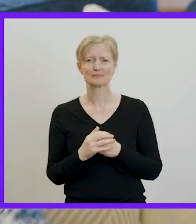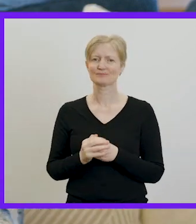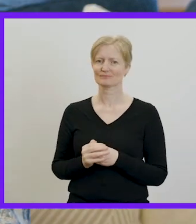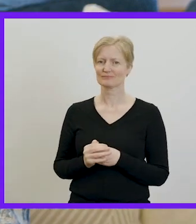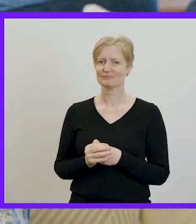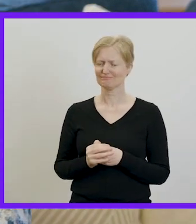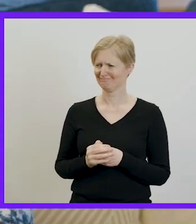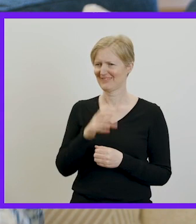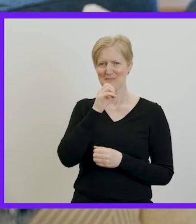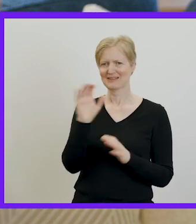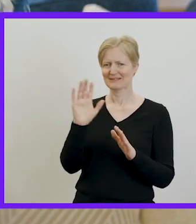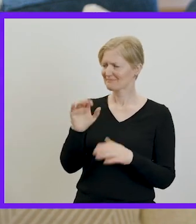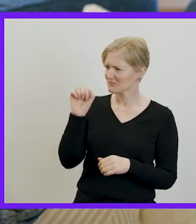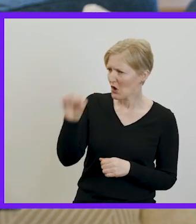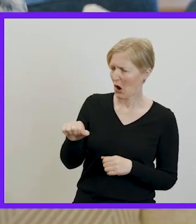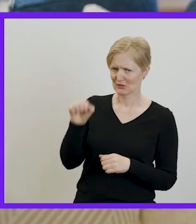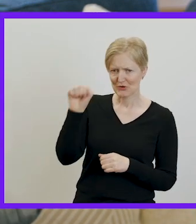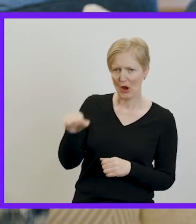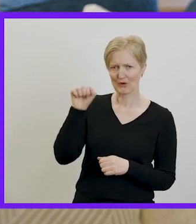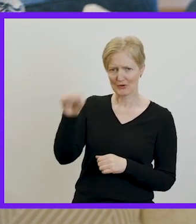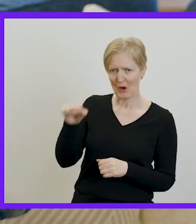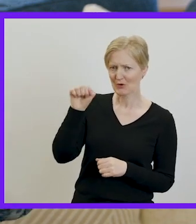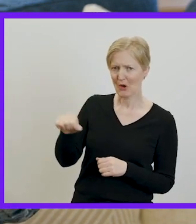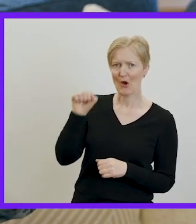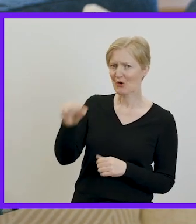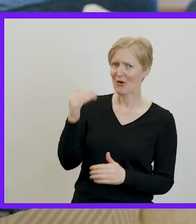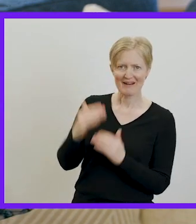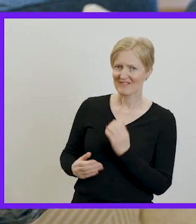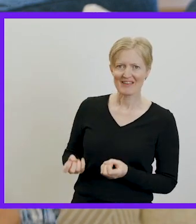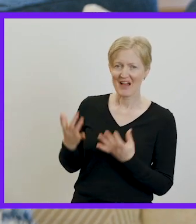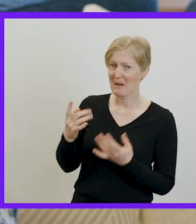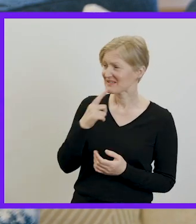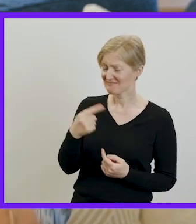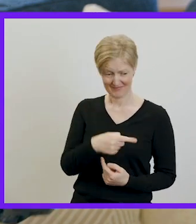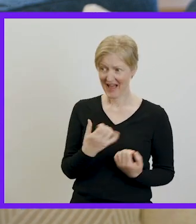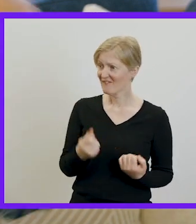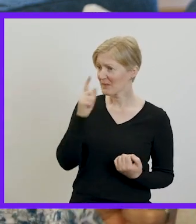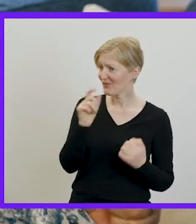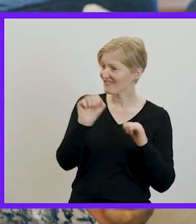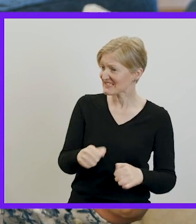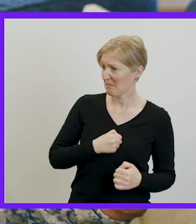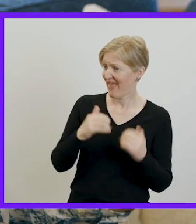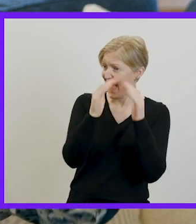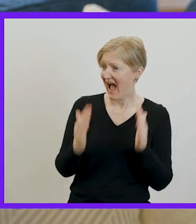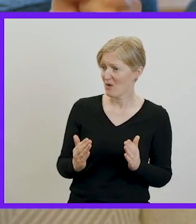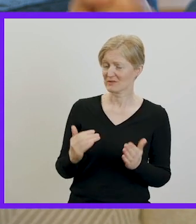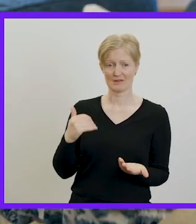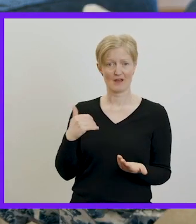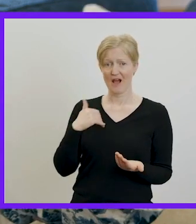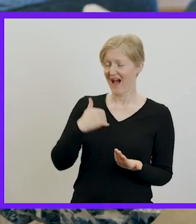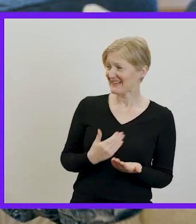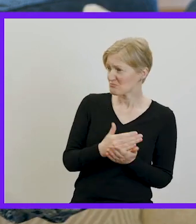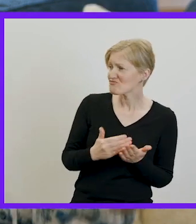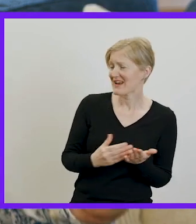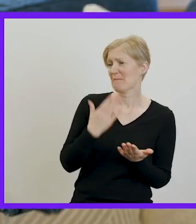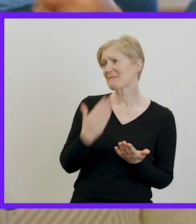away." But this man knocks and knocks and knocks, and he just does not give up. He says, "I've got visitors here. I need